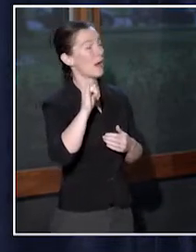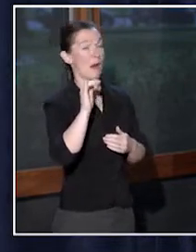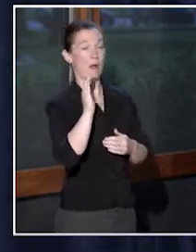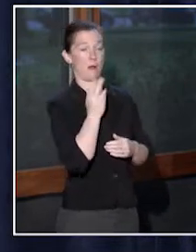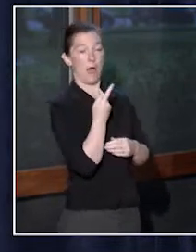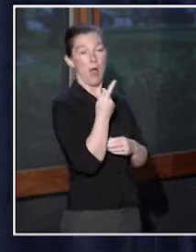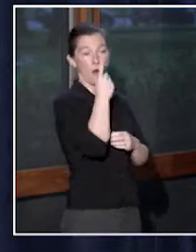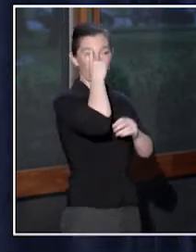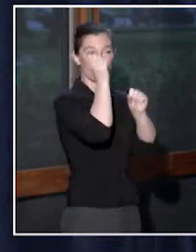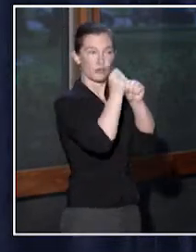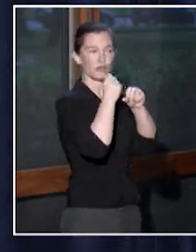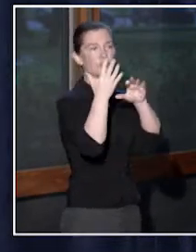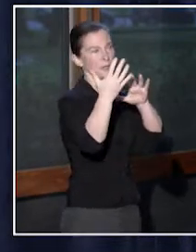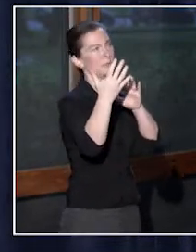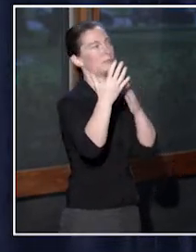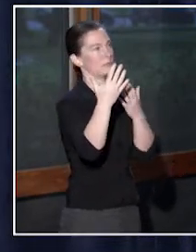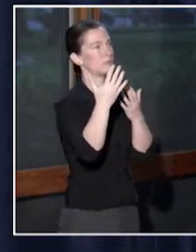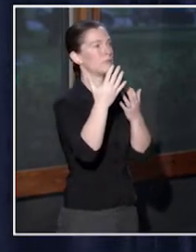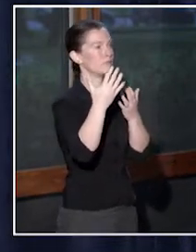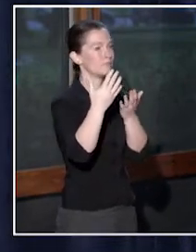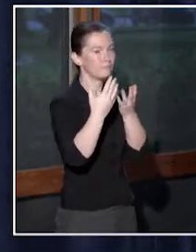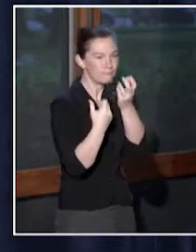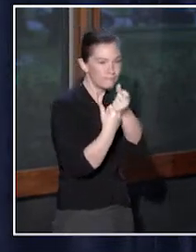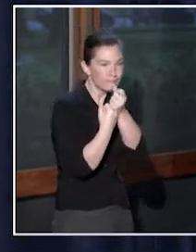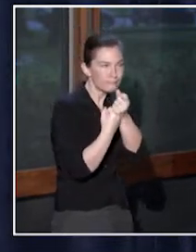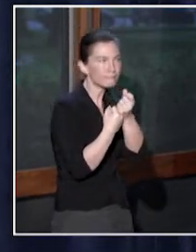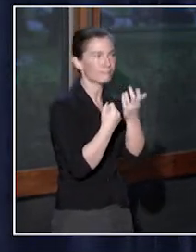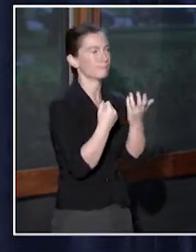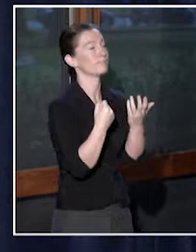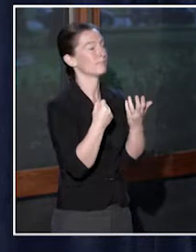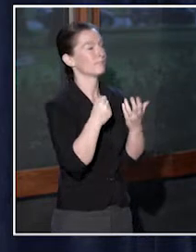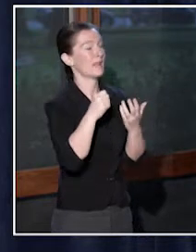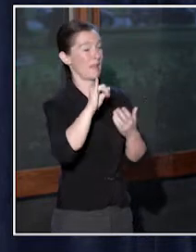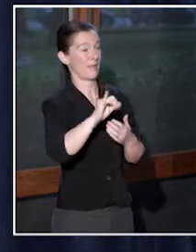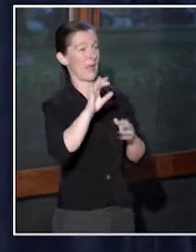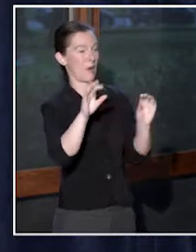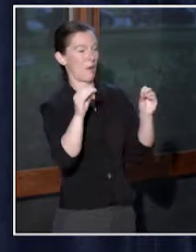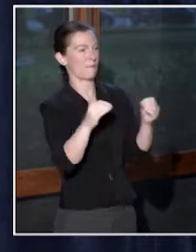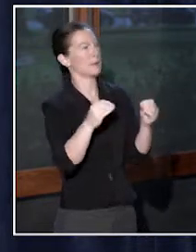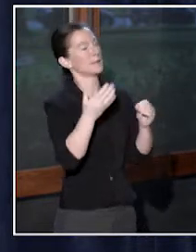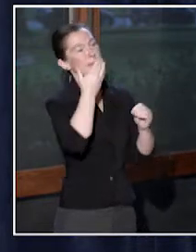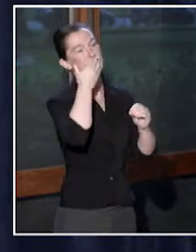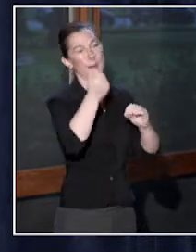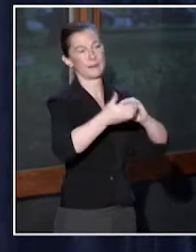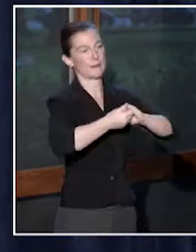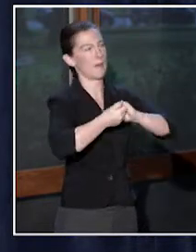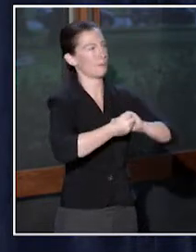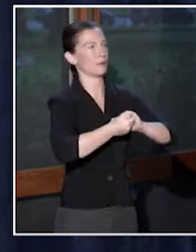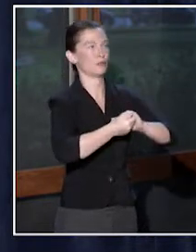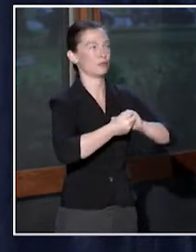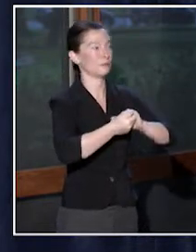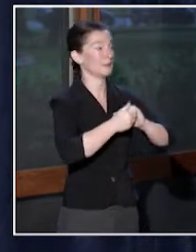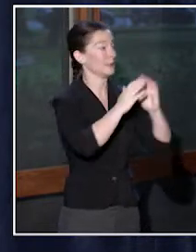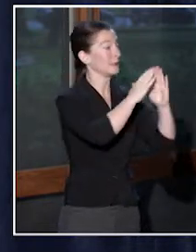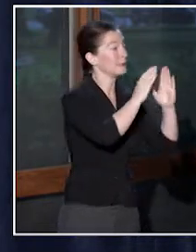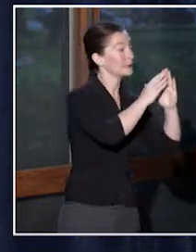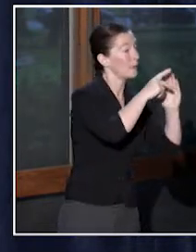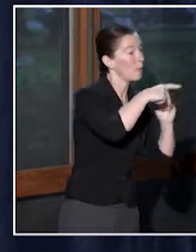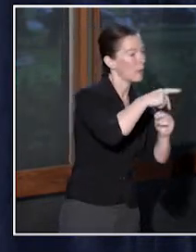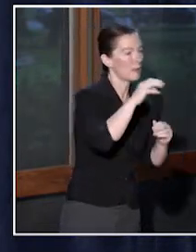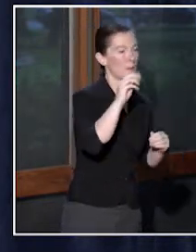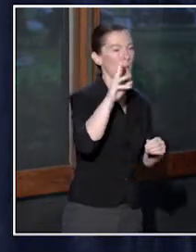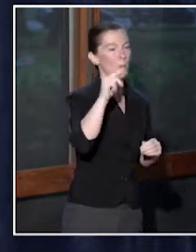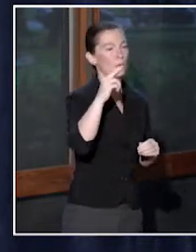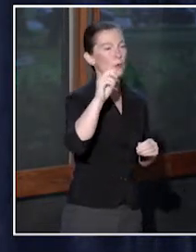Homeless Services is probably the greatest collaboration between the City of Portland and Multnomah County